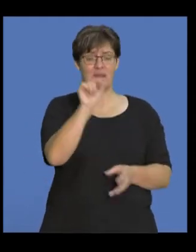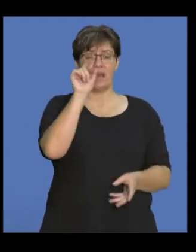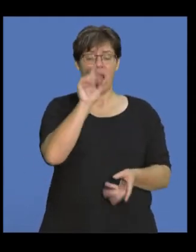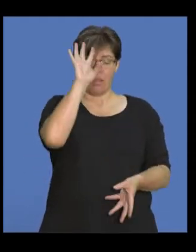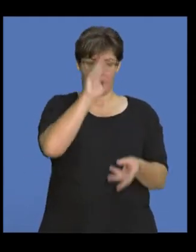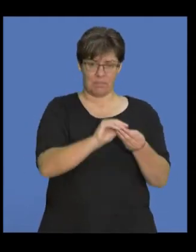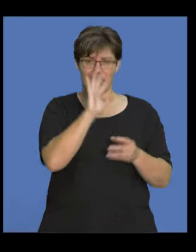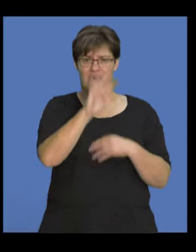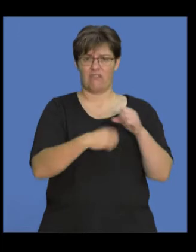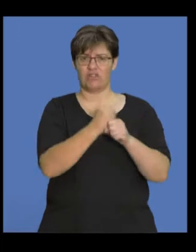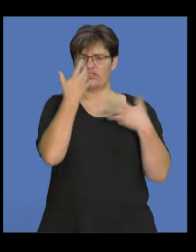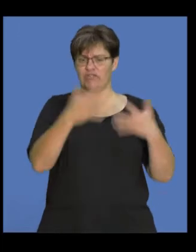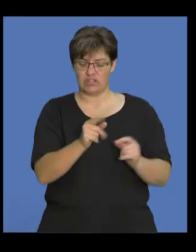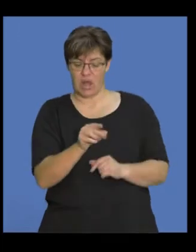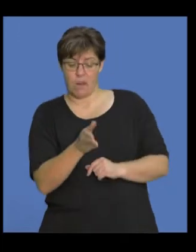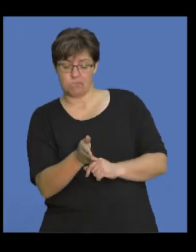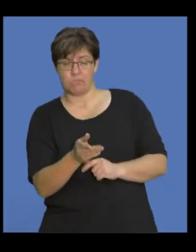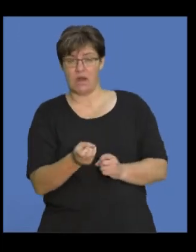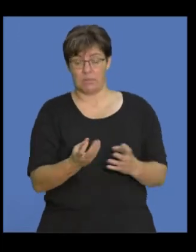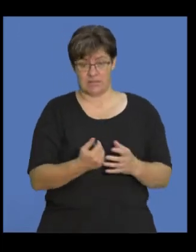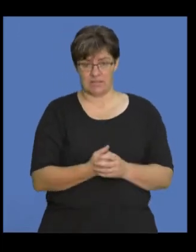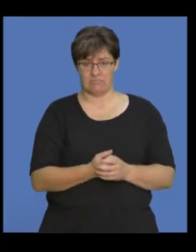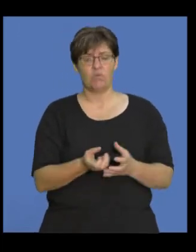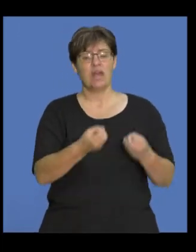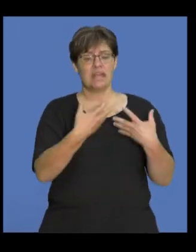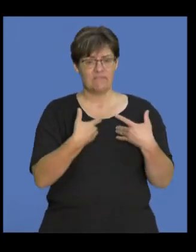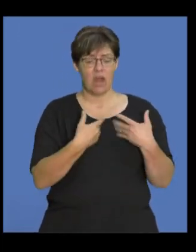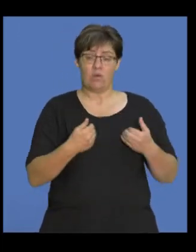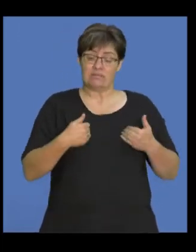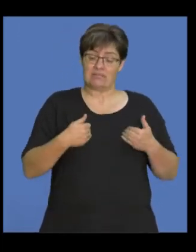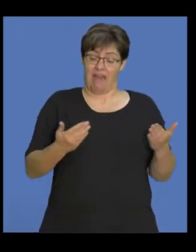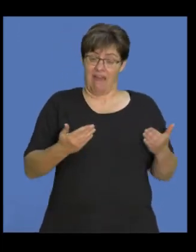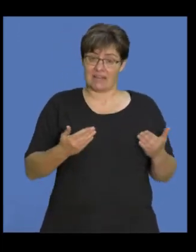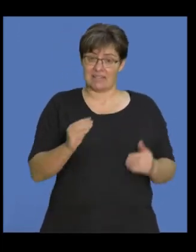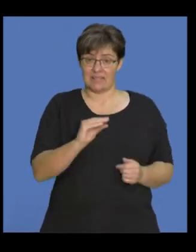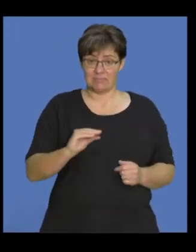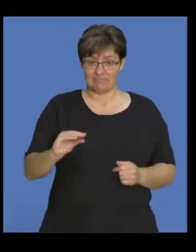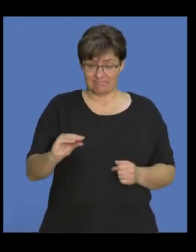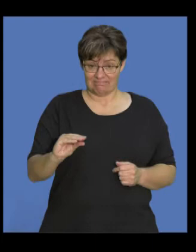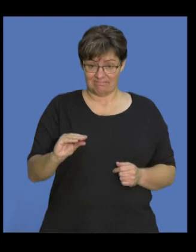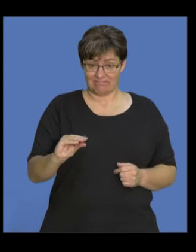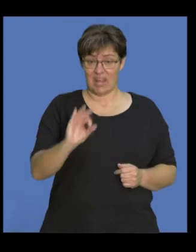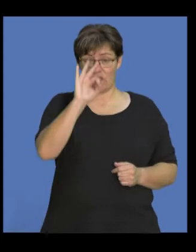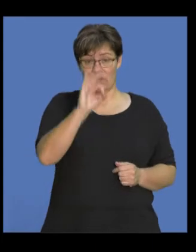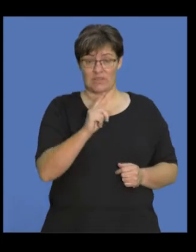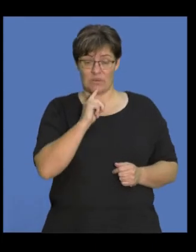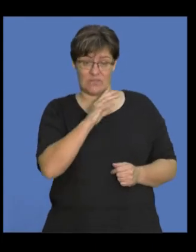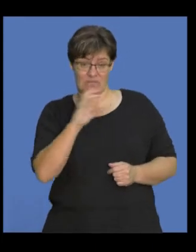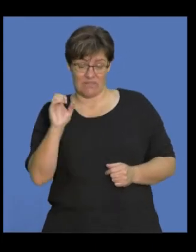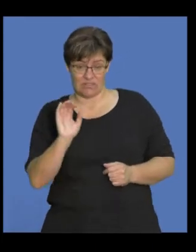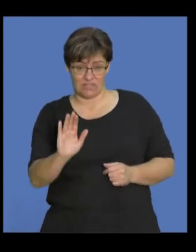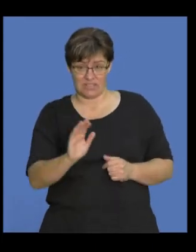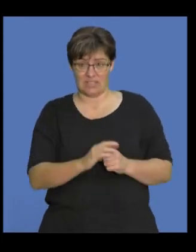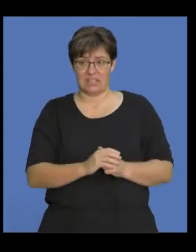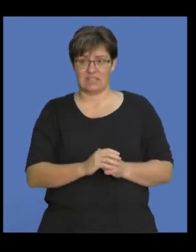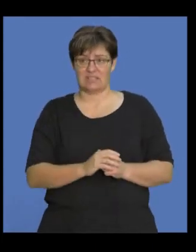amount. But now what we are given is the principal amount or the present value, which is 3,500. That's